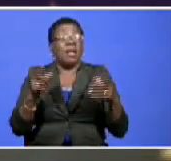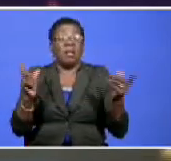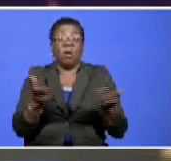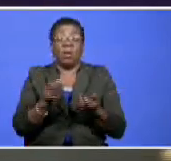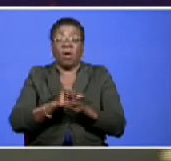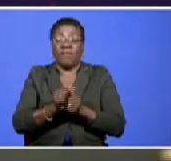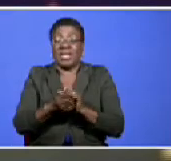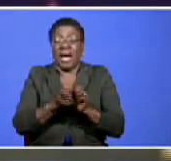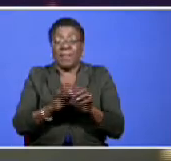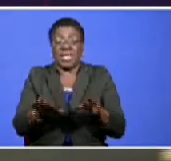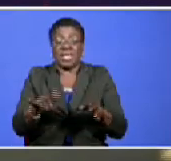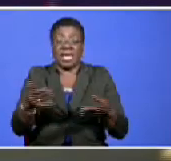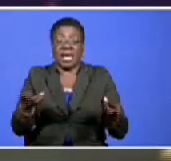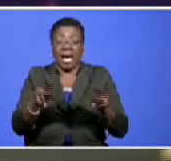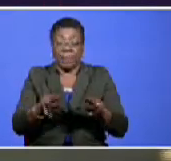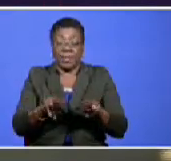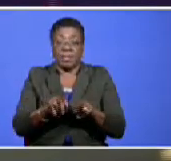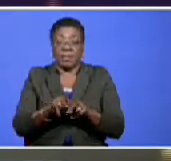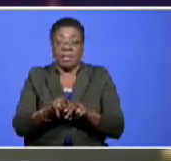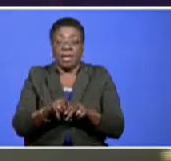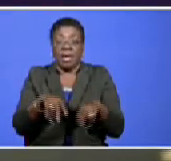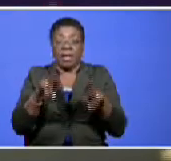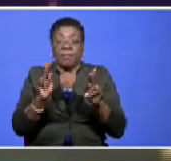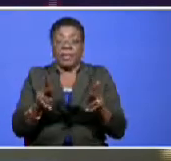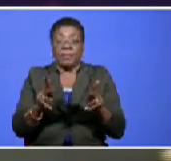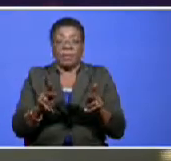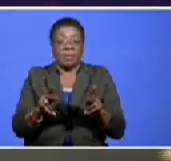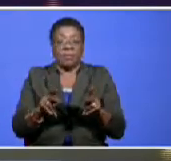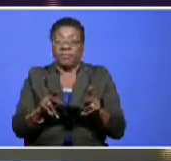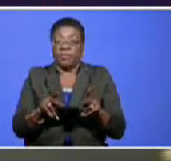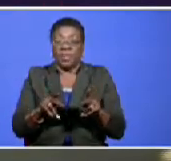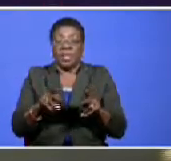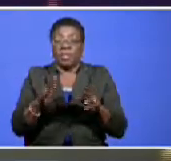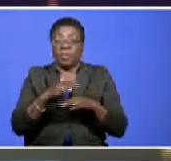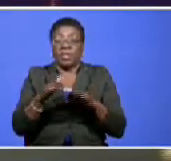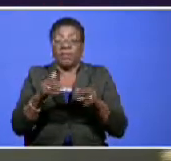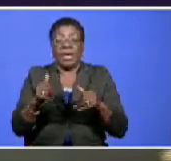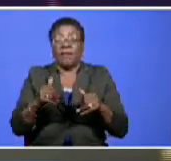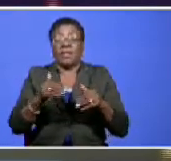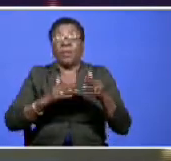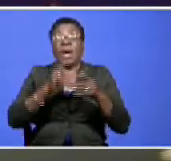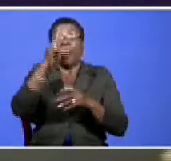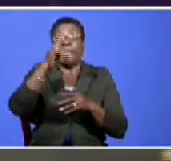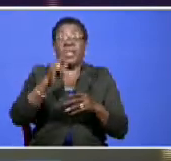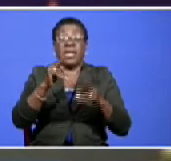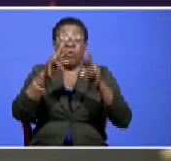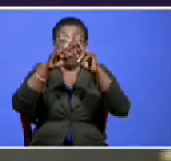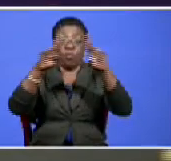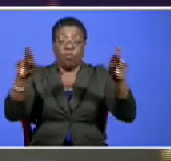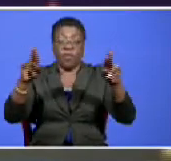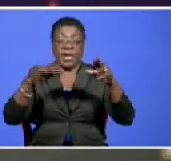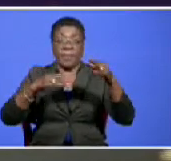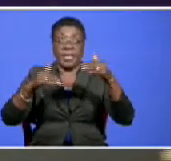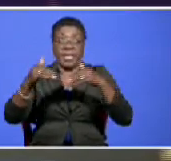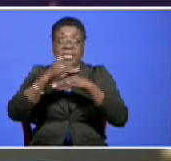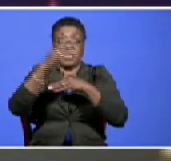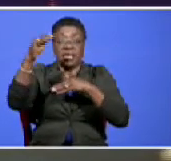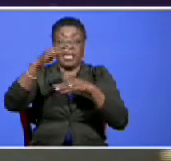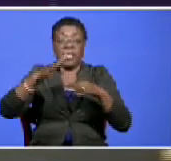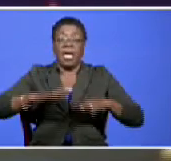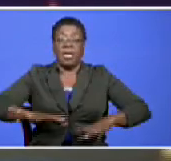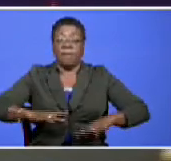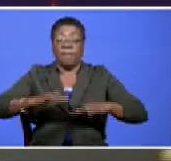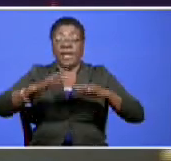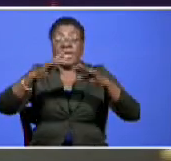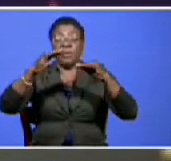damage and people literally being in their ceilings trying to get away from the water because the water was so high. My sister